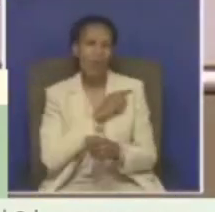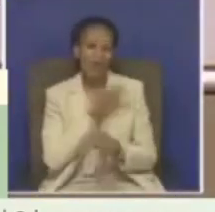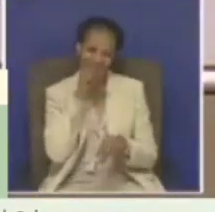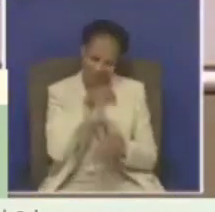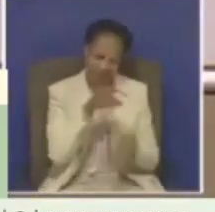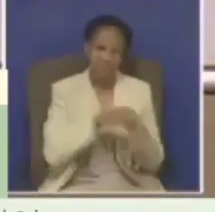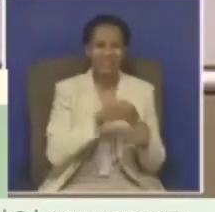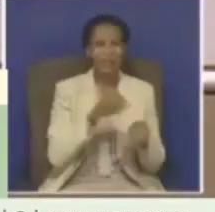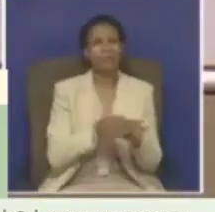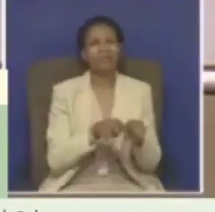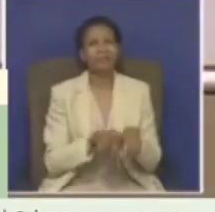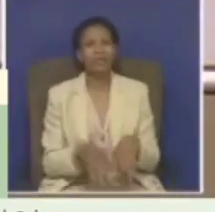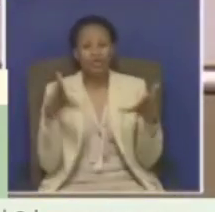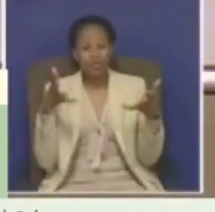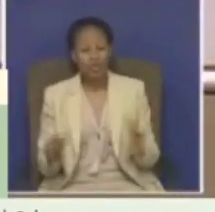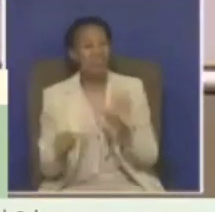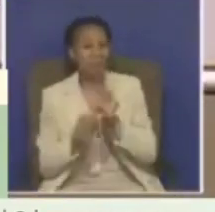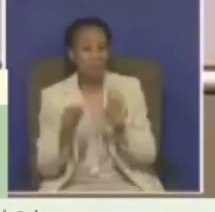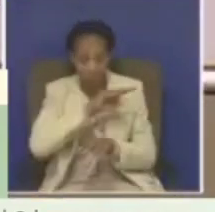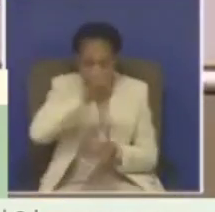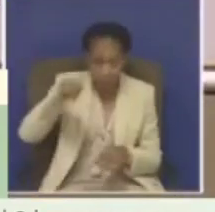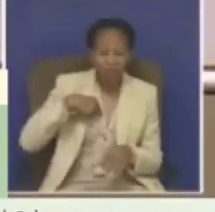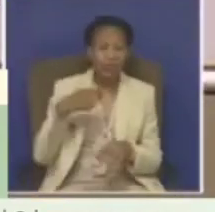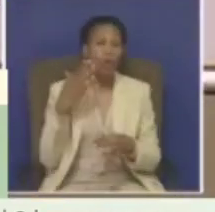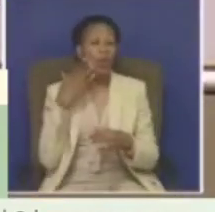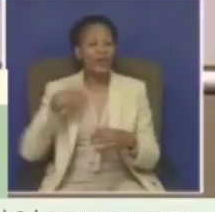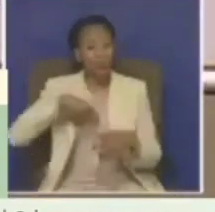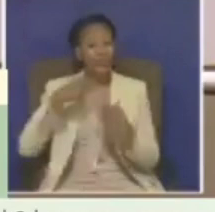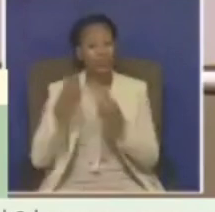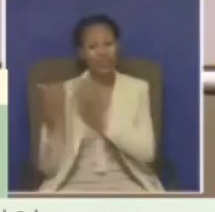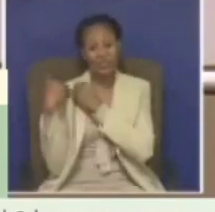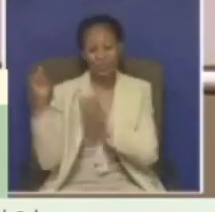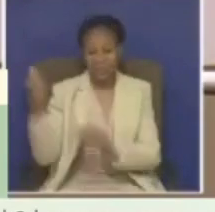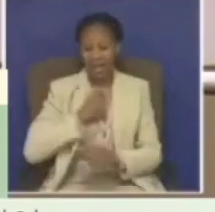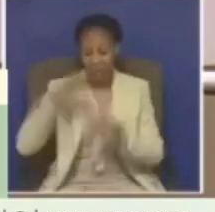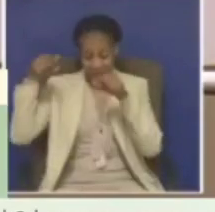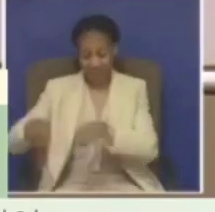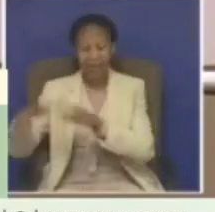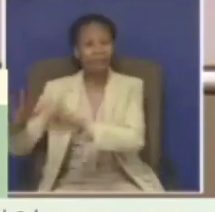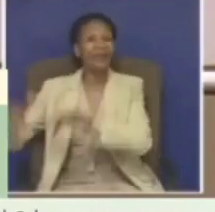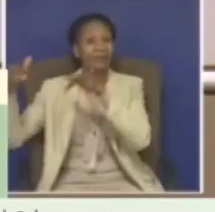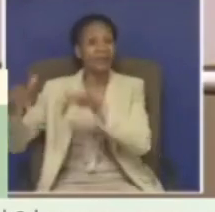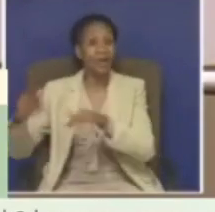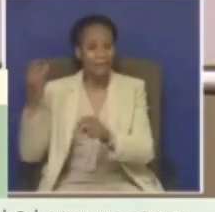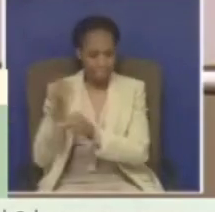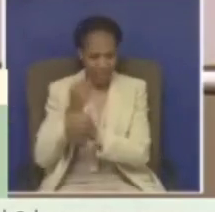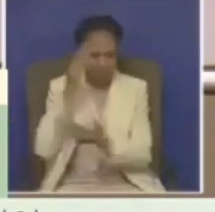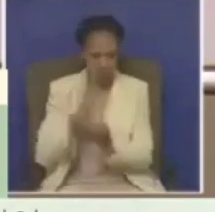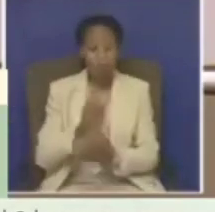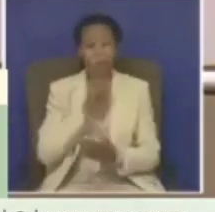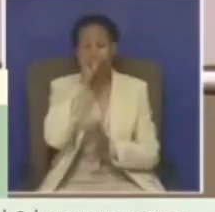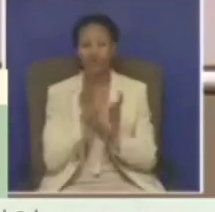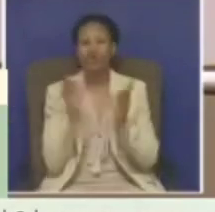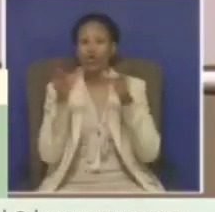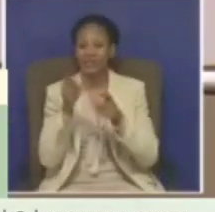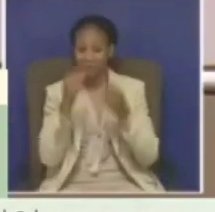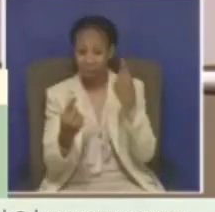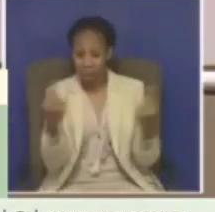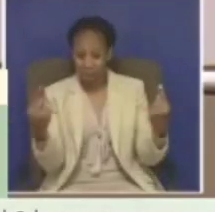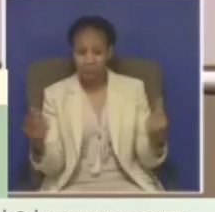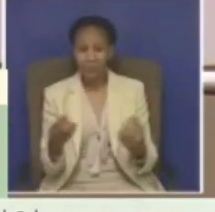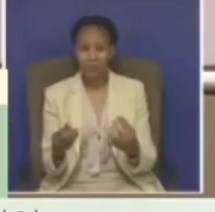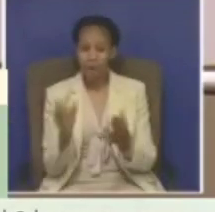issue. Now, it's important for us that when we play an oversight responsibility in Parliament, we make sure that our portfolio committees are being